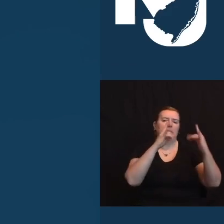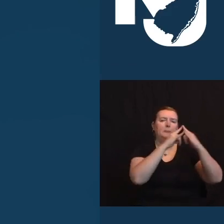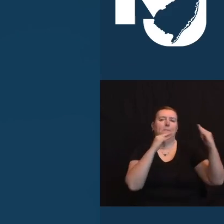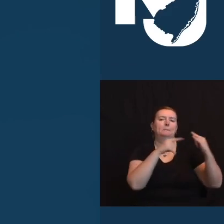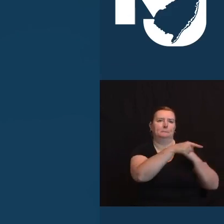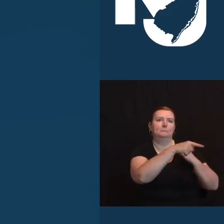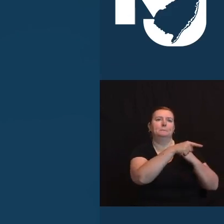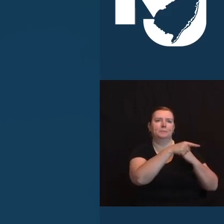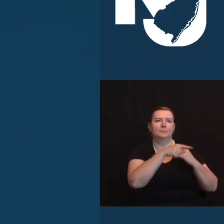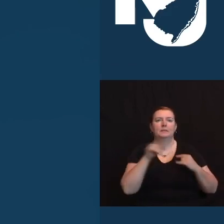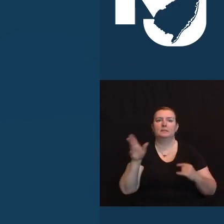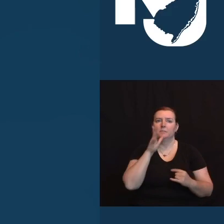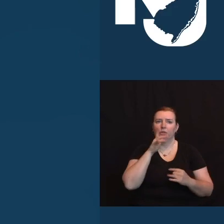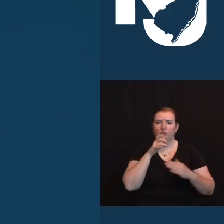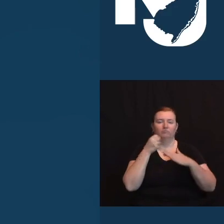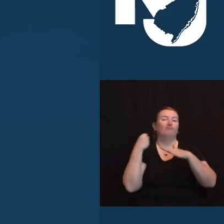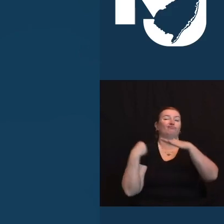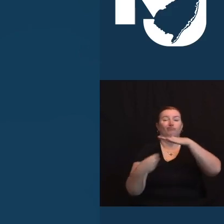were imprisoned.